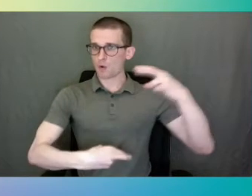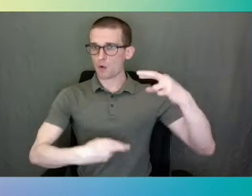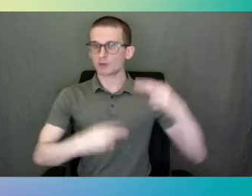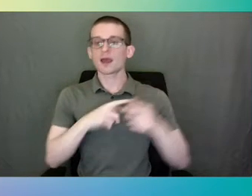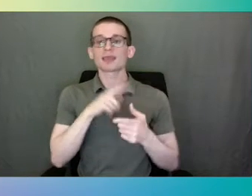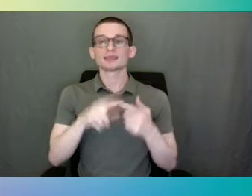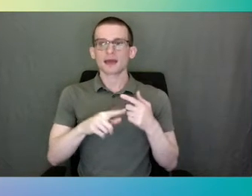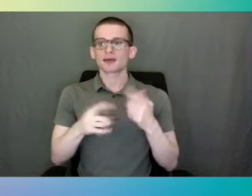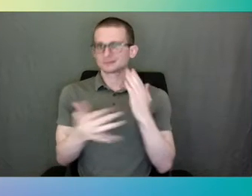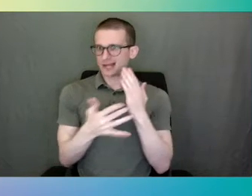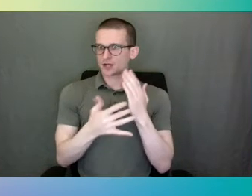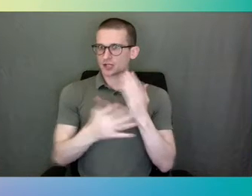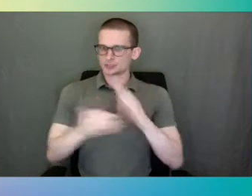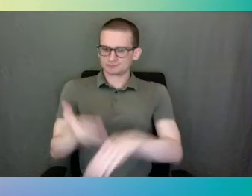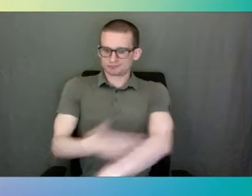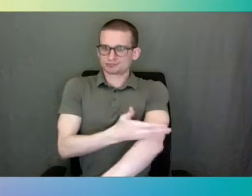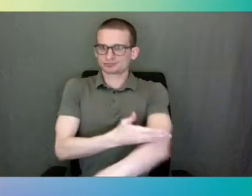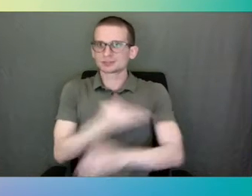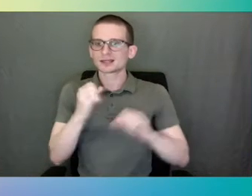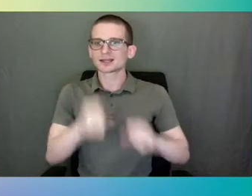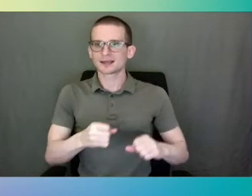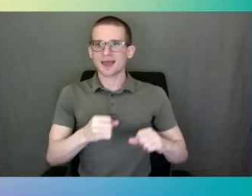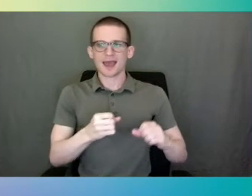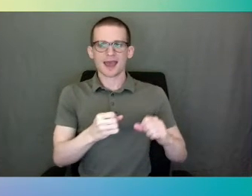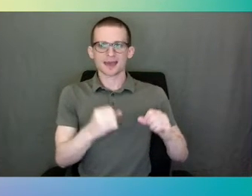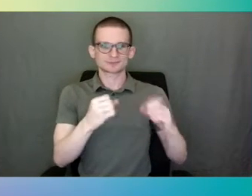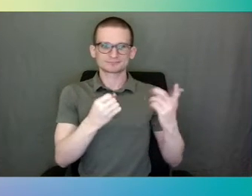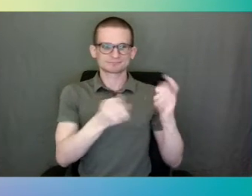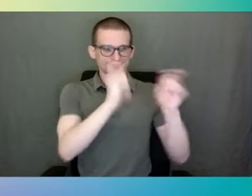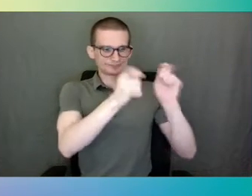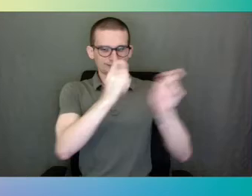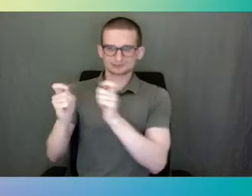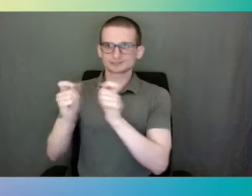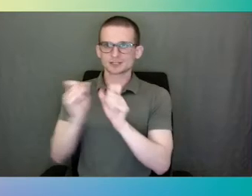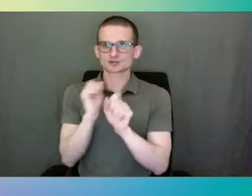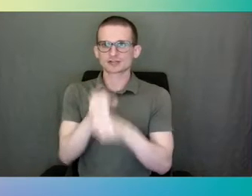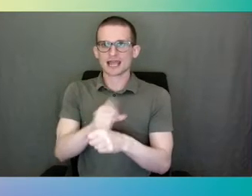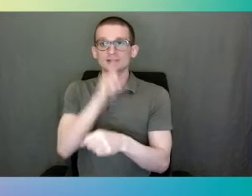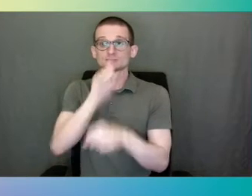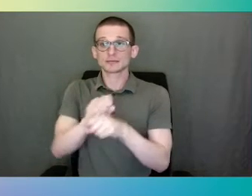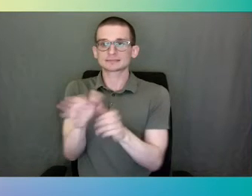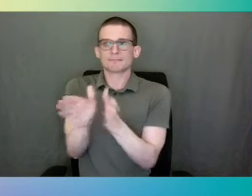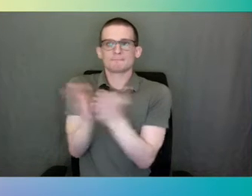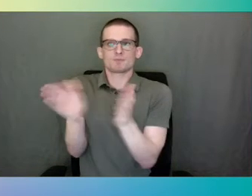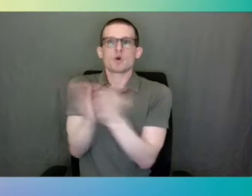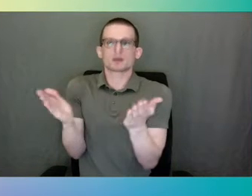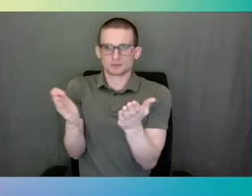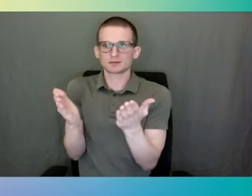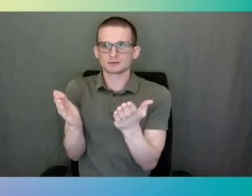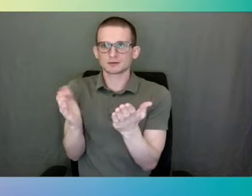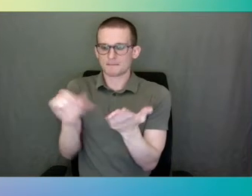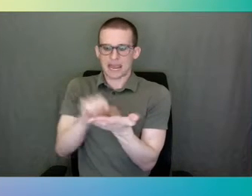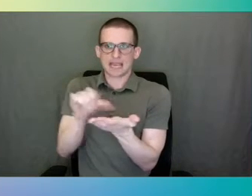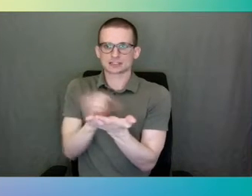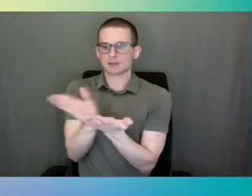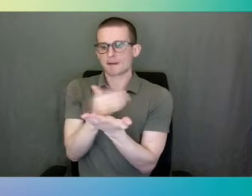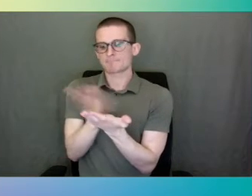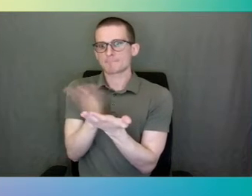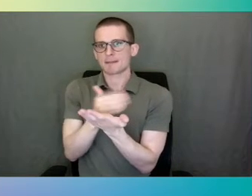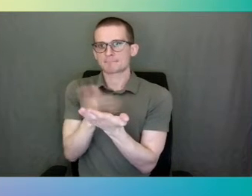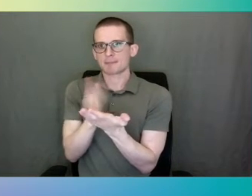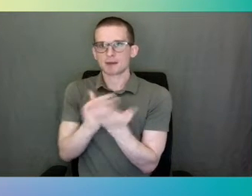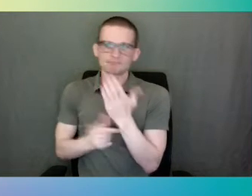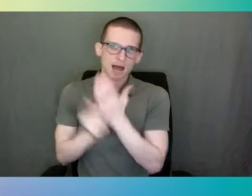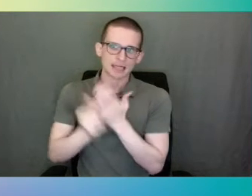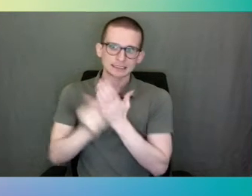scrolls up and create what we know as our modern day book with pages that we can flip through and bind together. So this